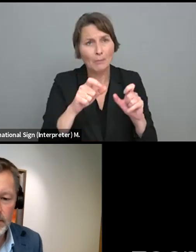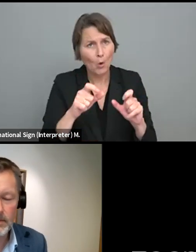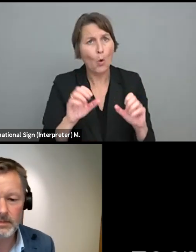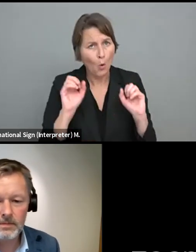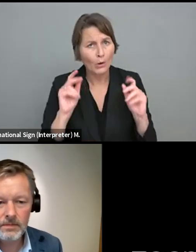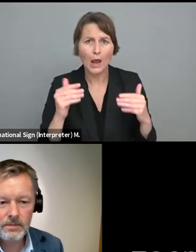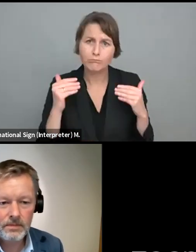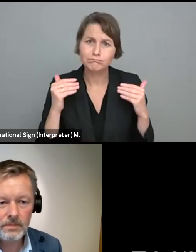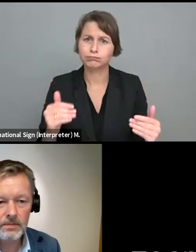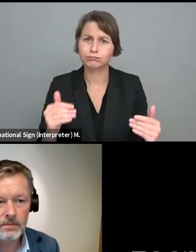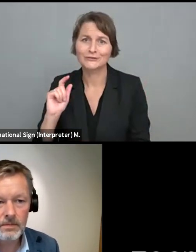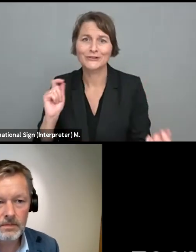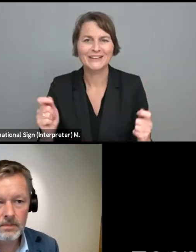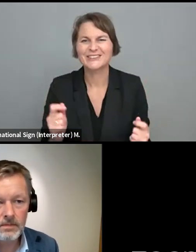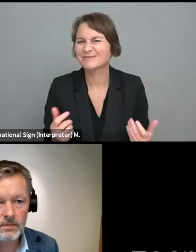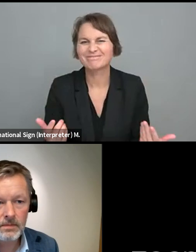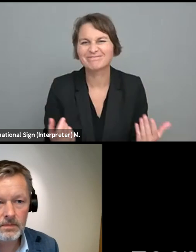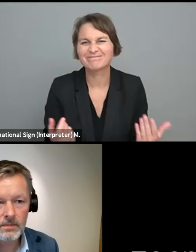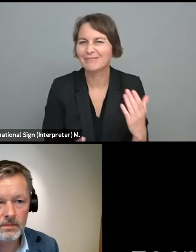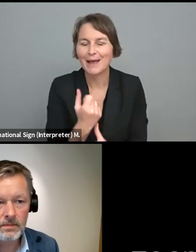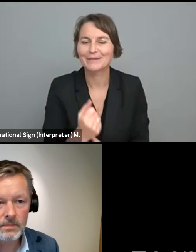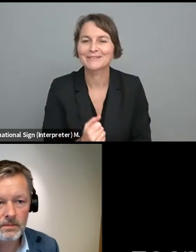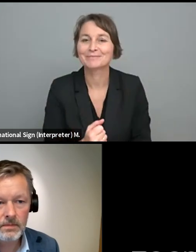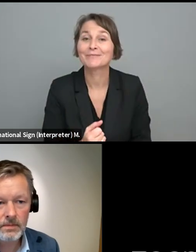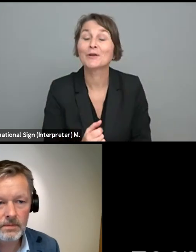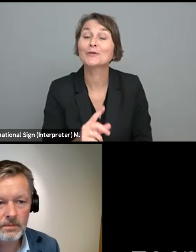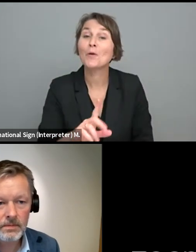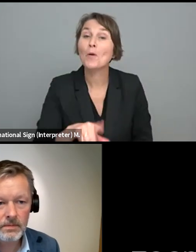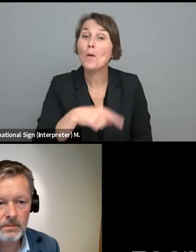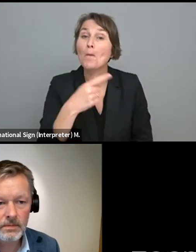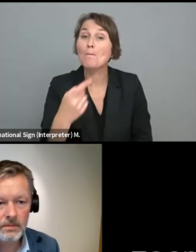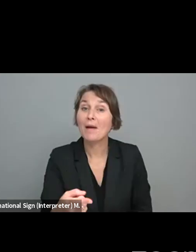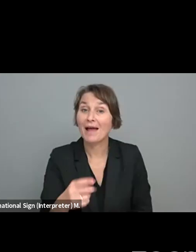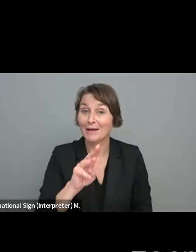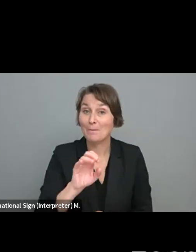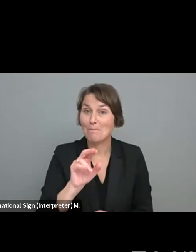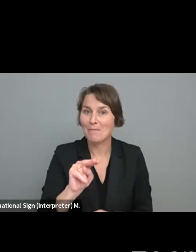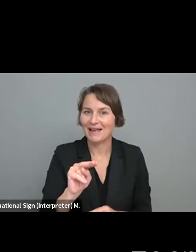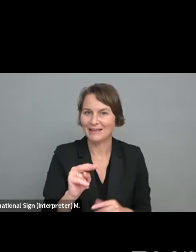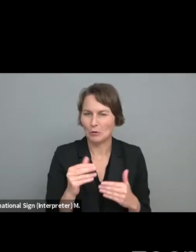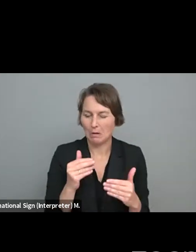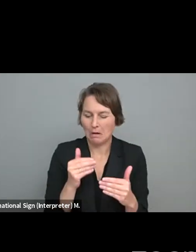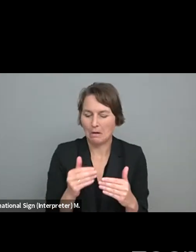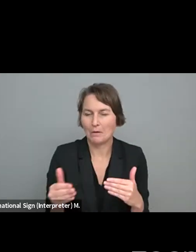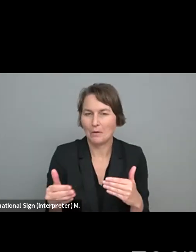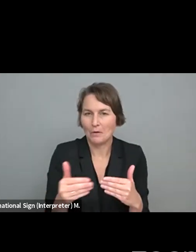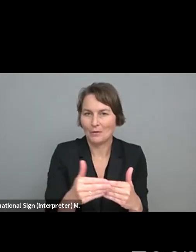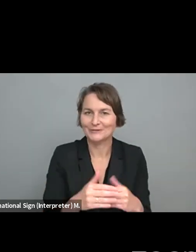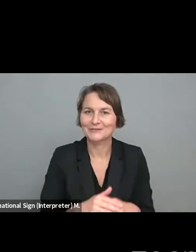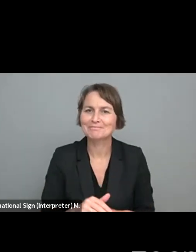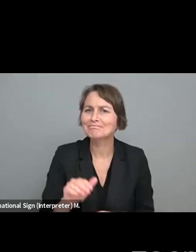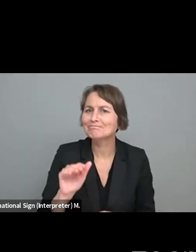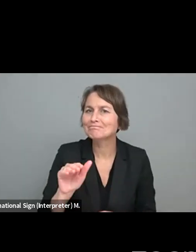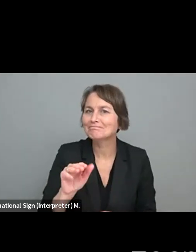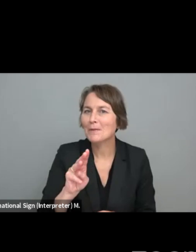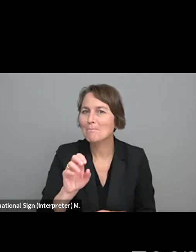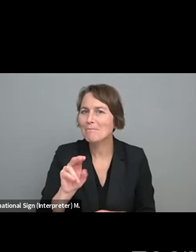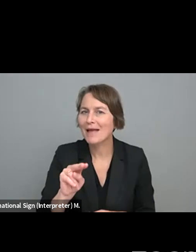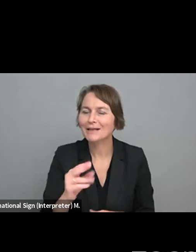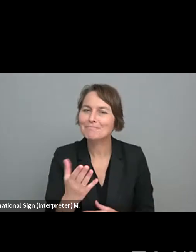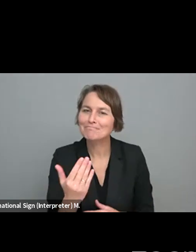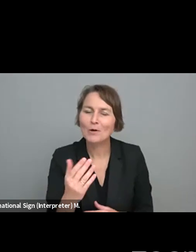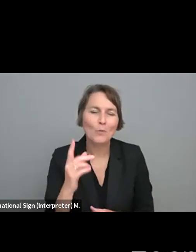making. So let me come back to Megan as we begin to close off this conversation. Megan, I'm keen to hear from